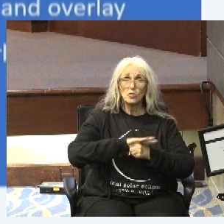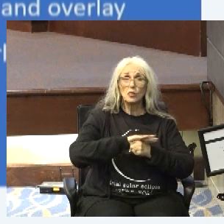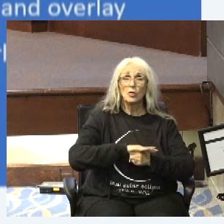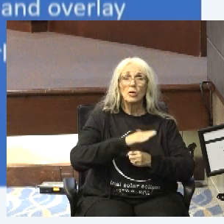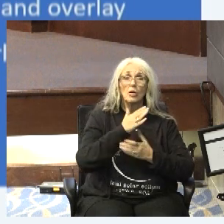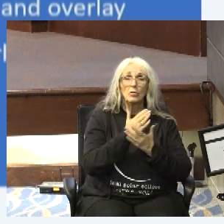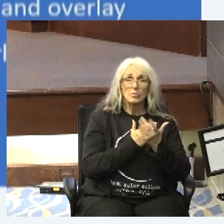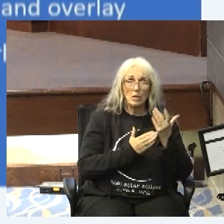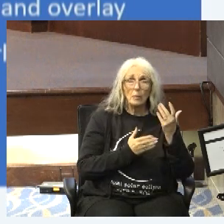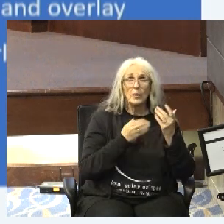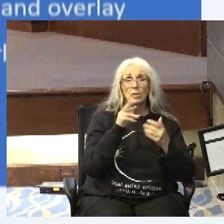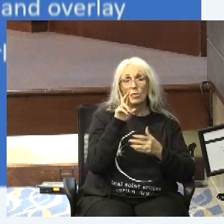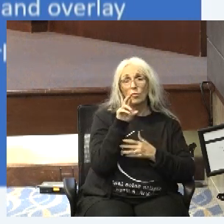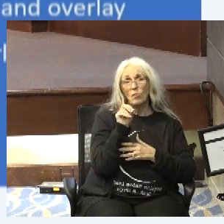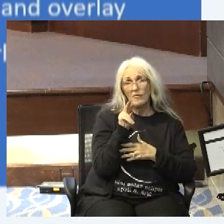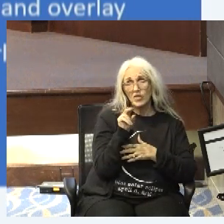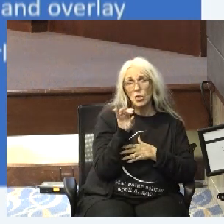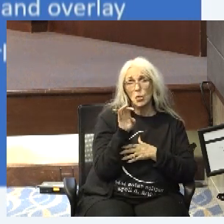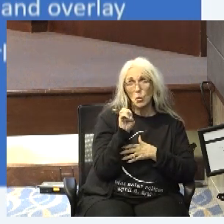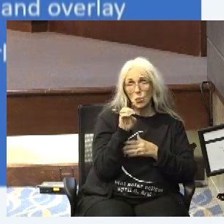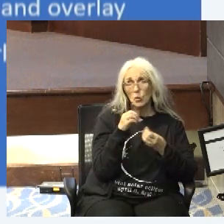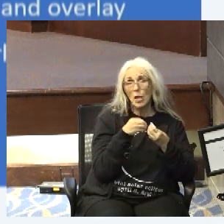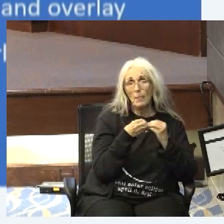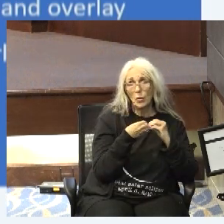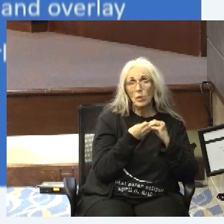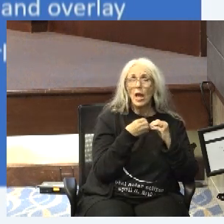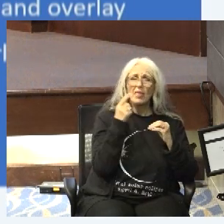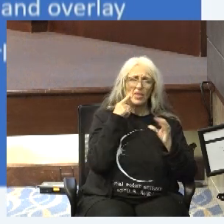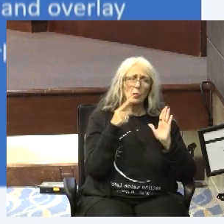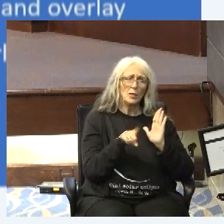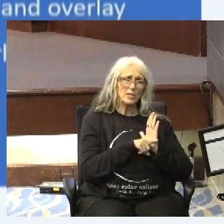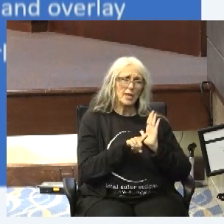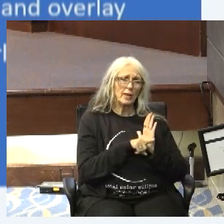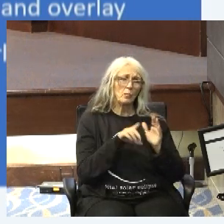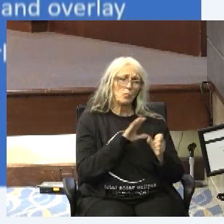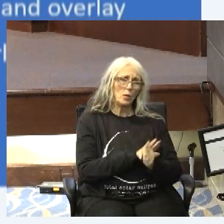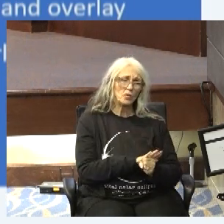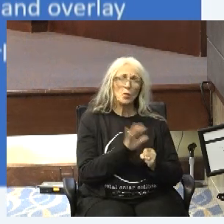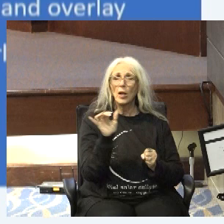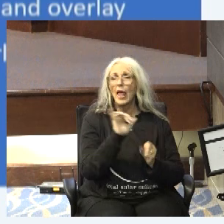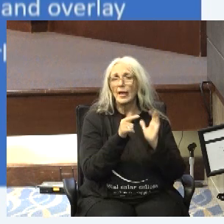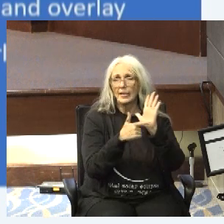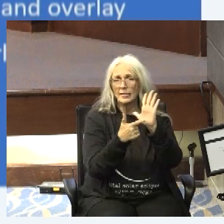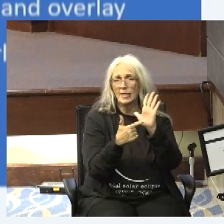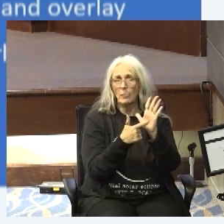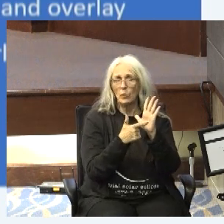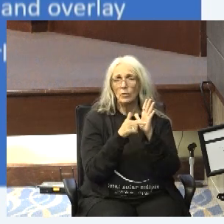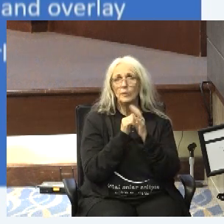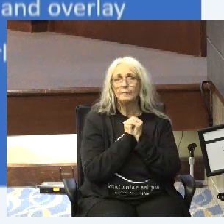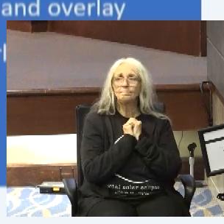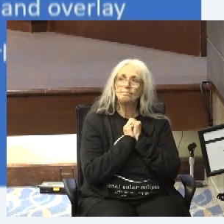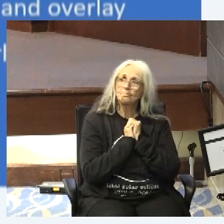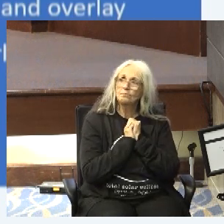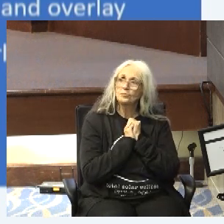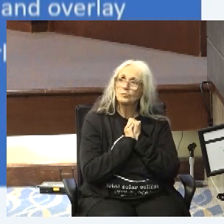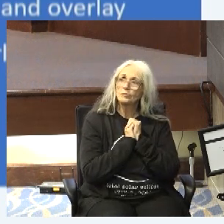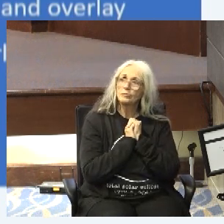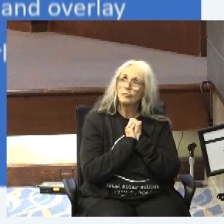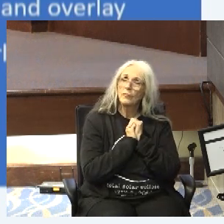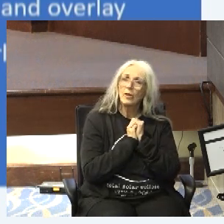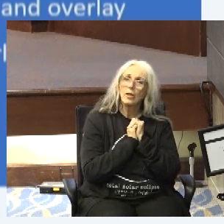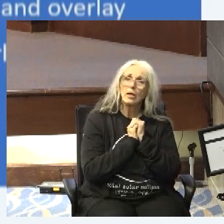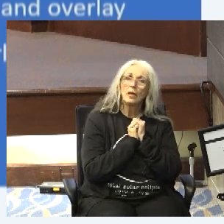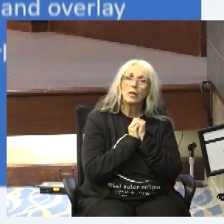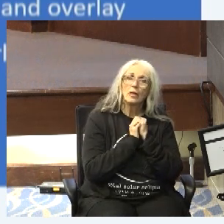some of the revenue numbers. I think the negative pressure I'm talking about, referring to on construction cost